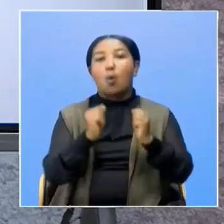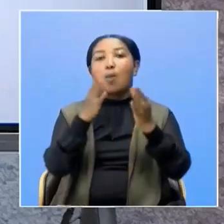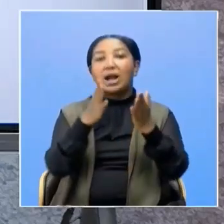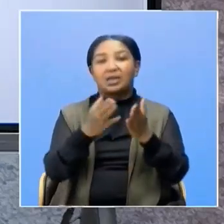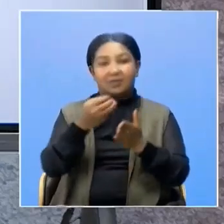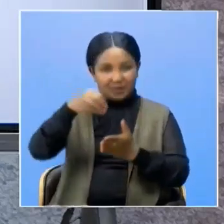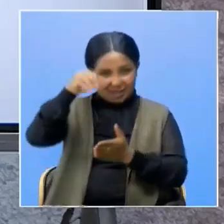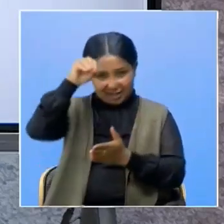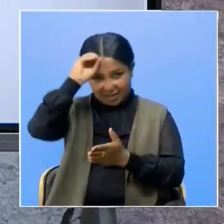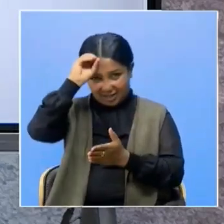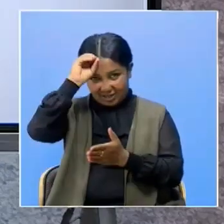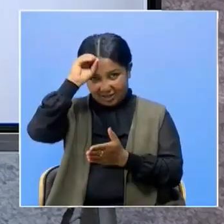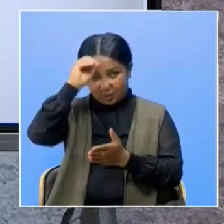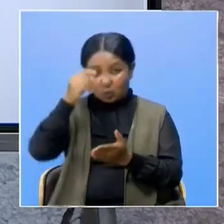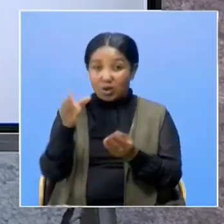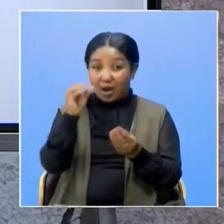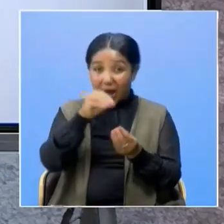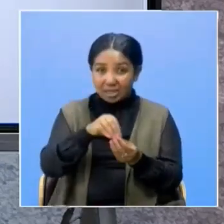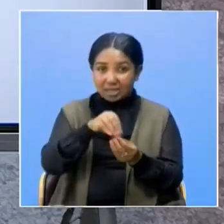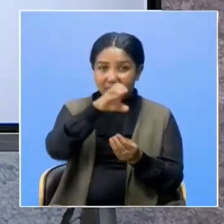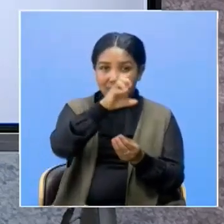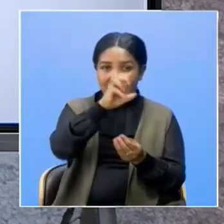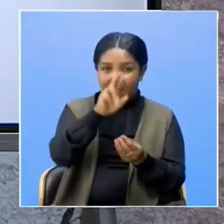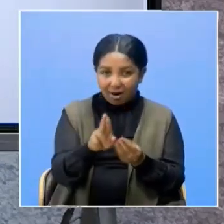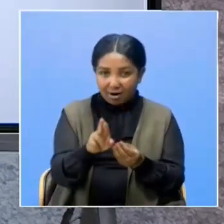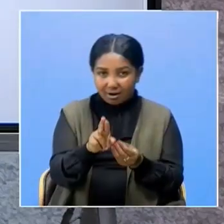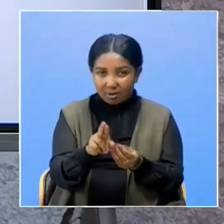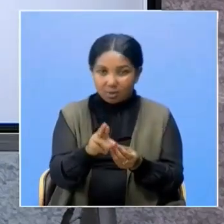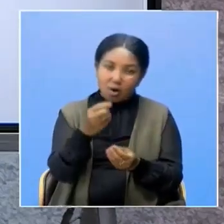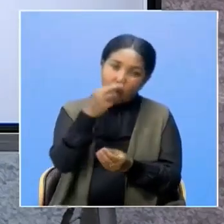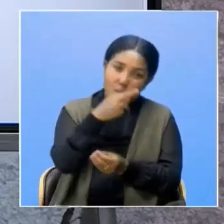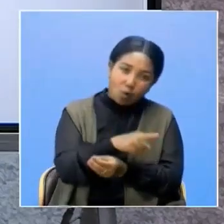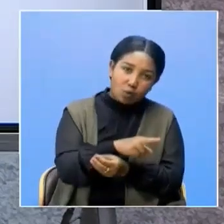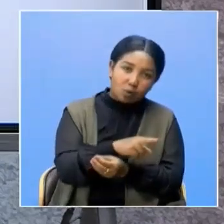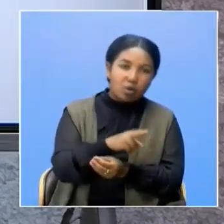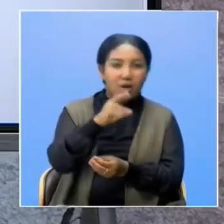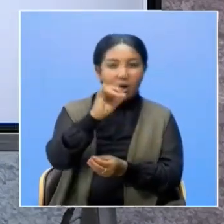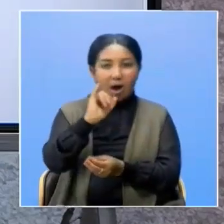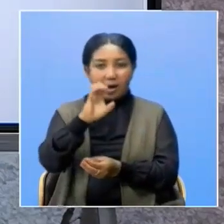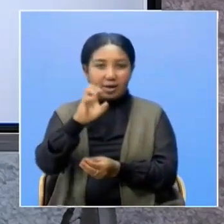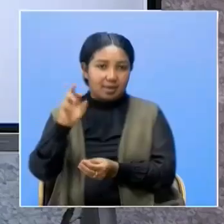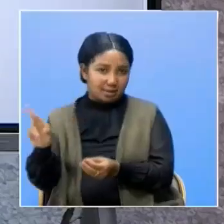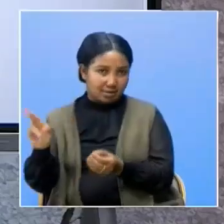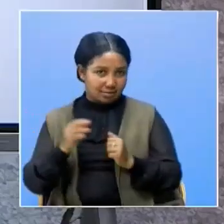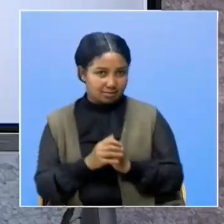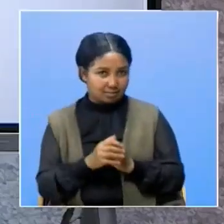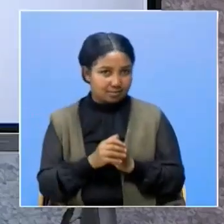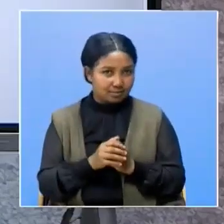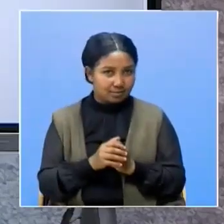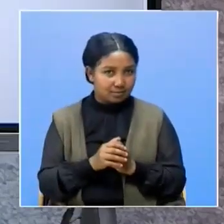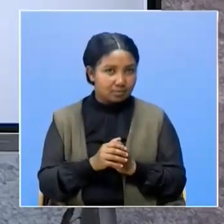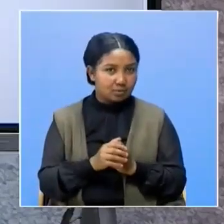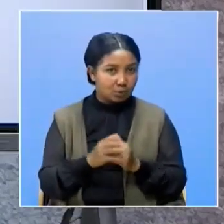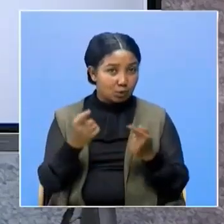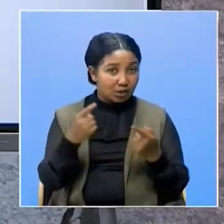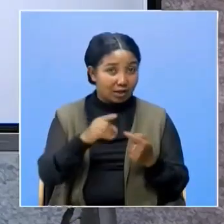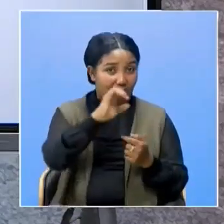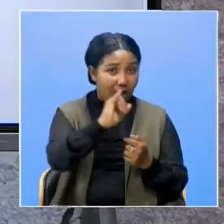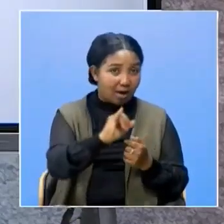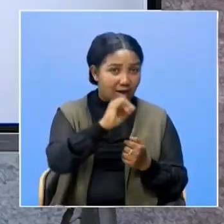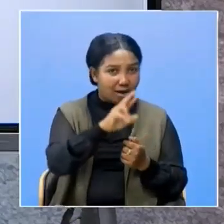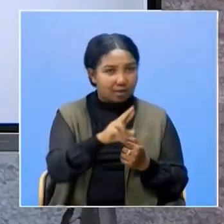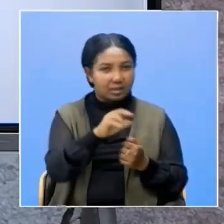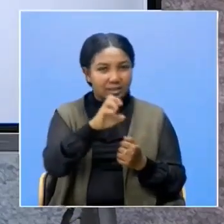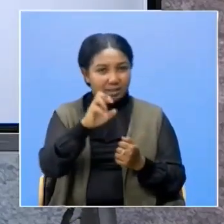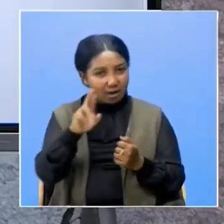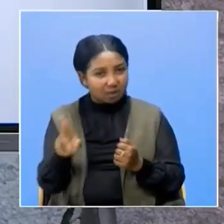degree. We add ER or IER. When do we add ER? When do we